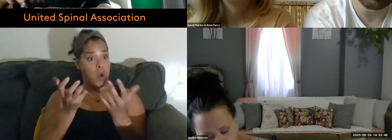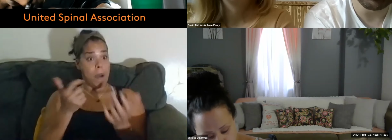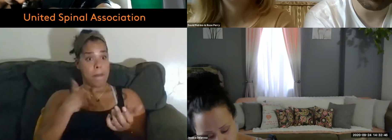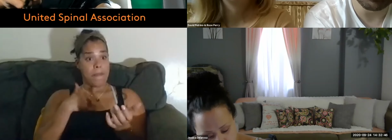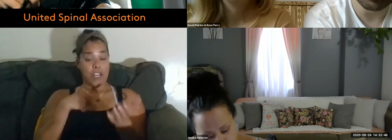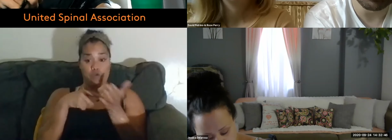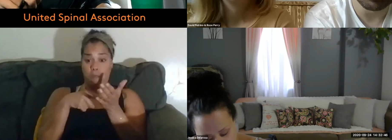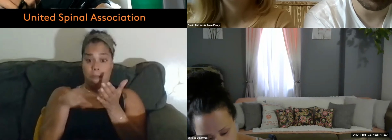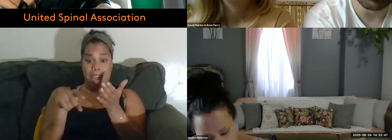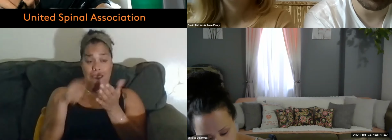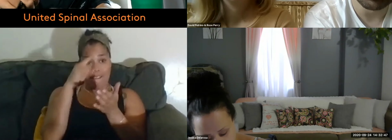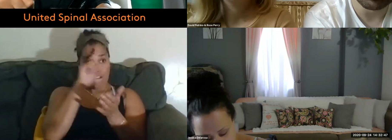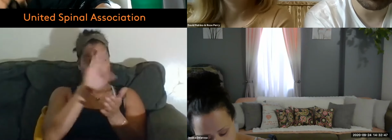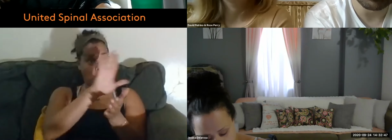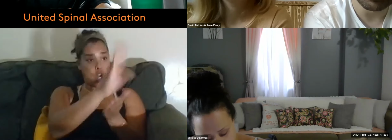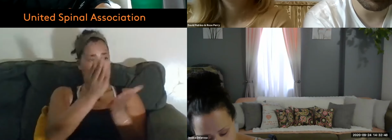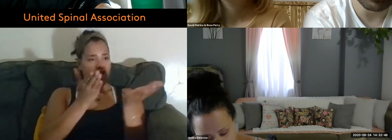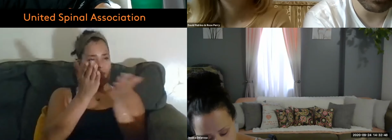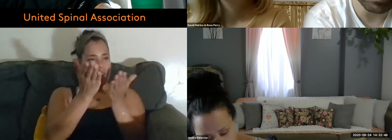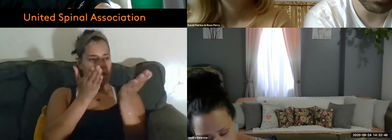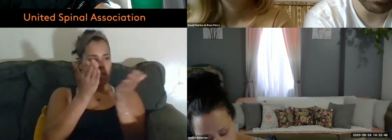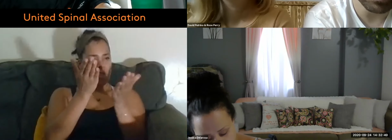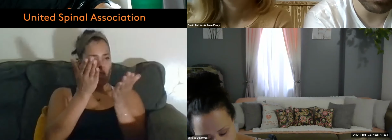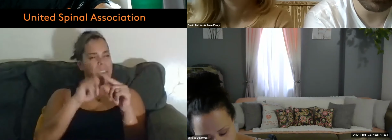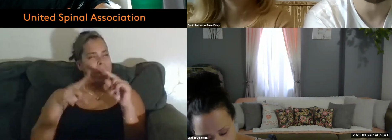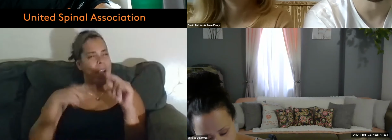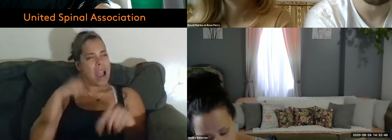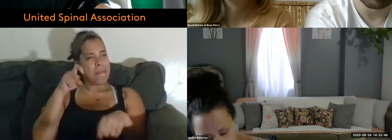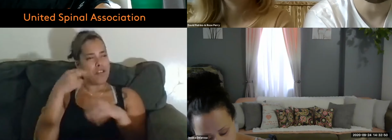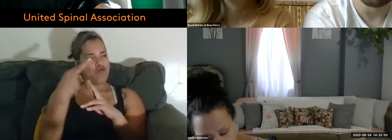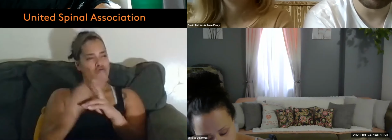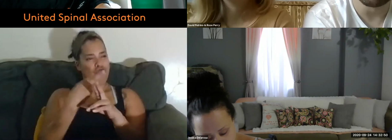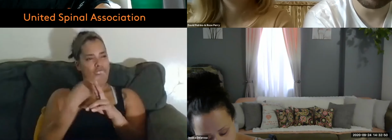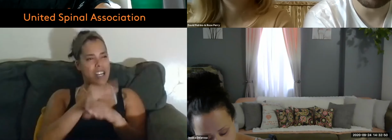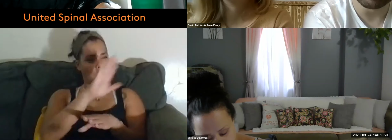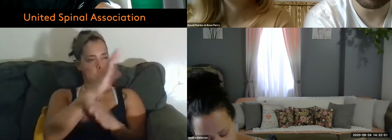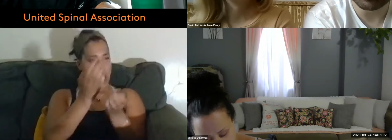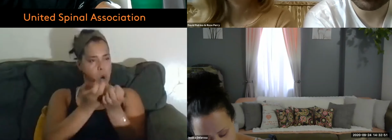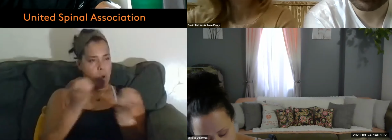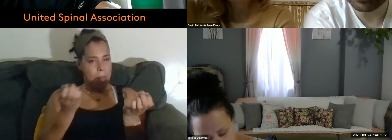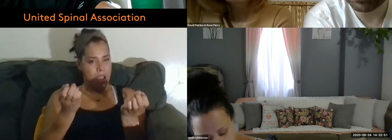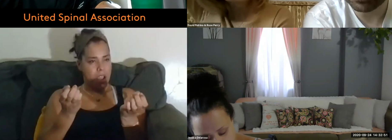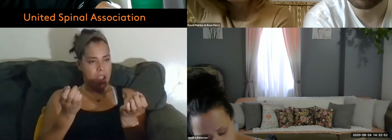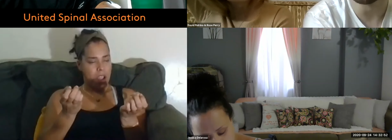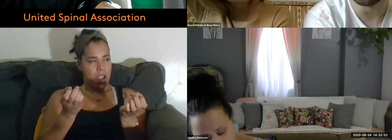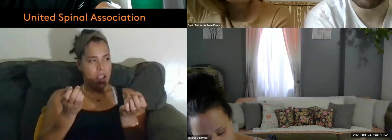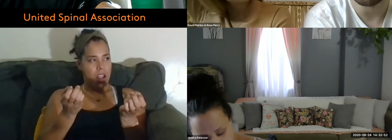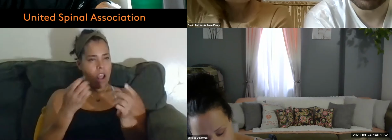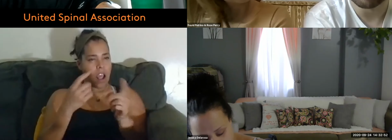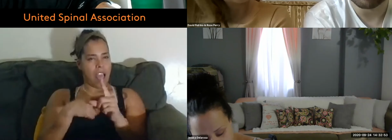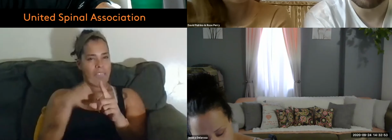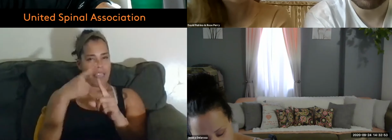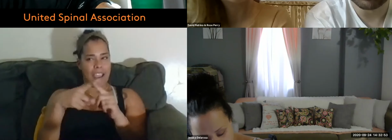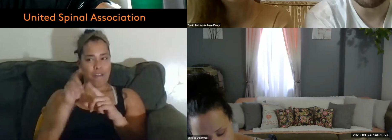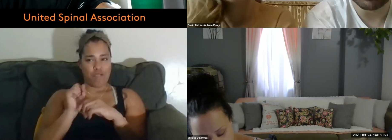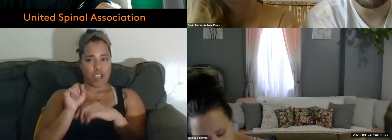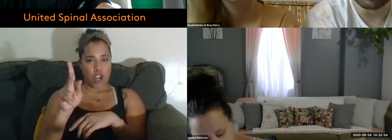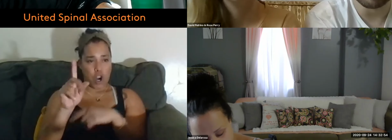your service, but I have to rent your device and then return it when I'm done.